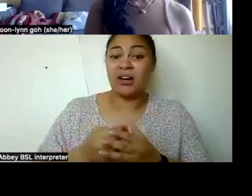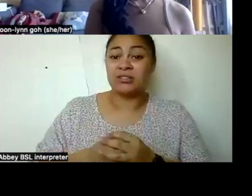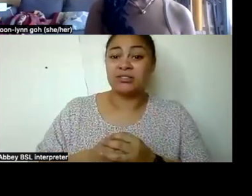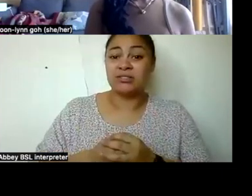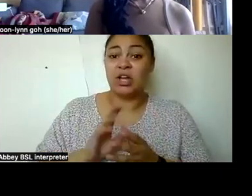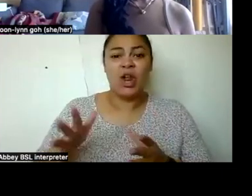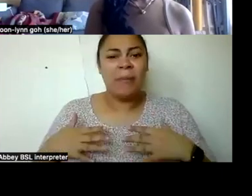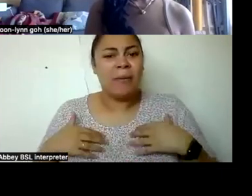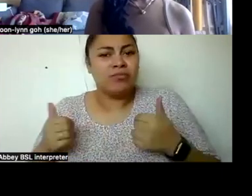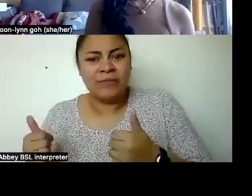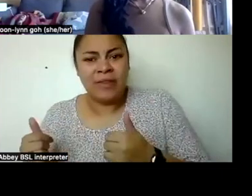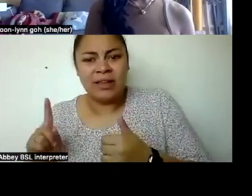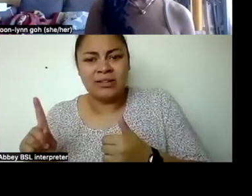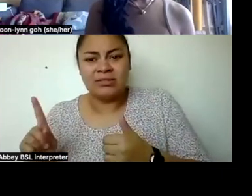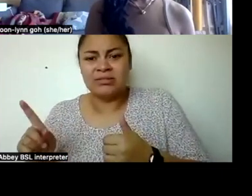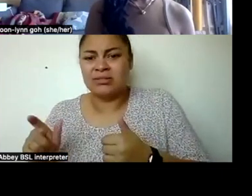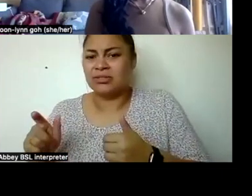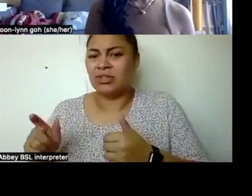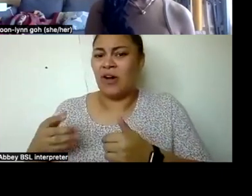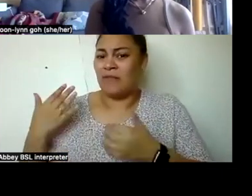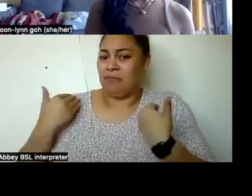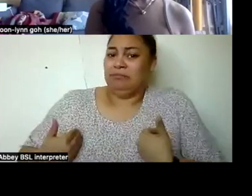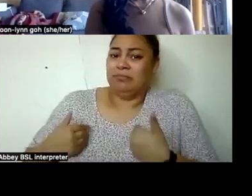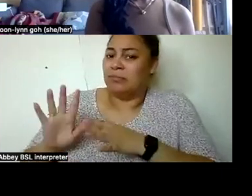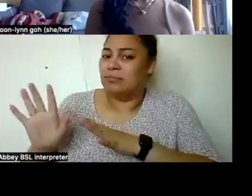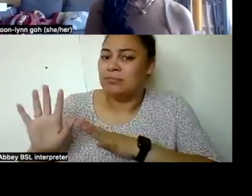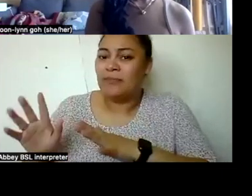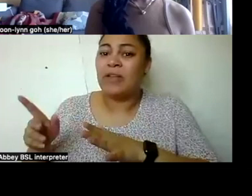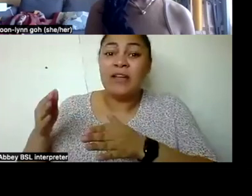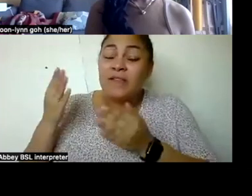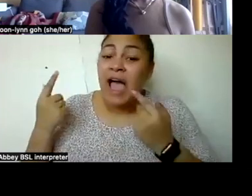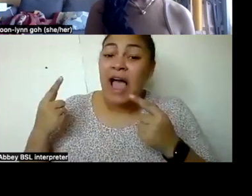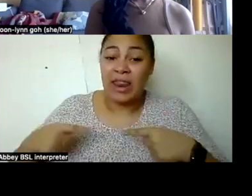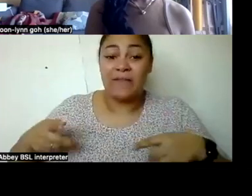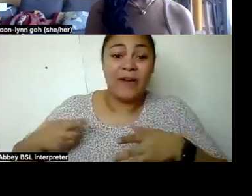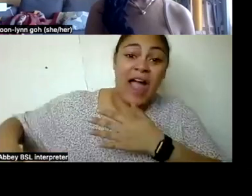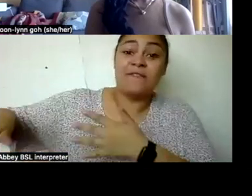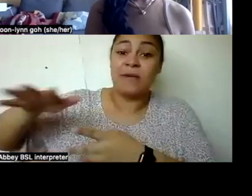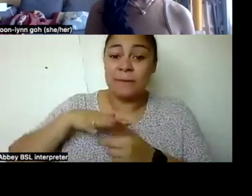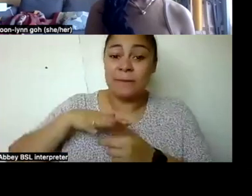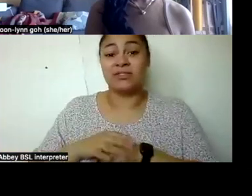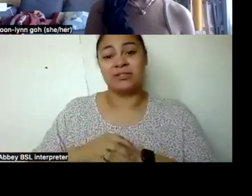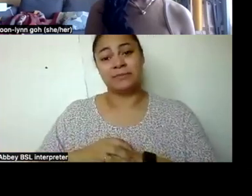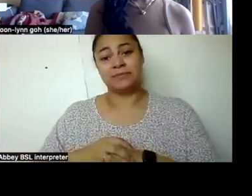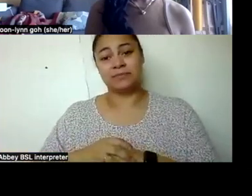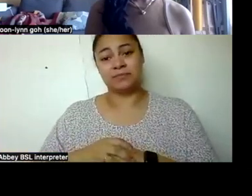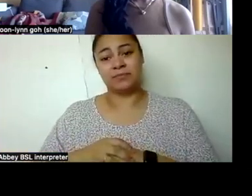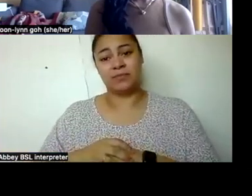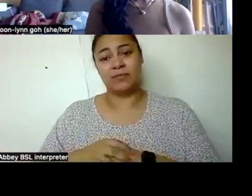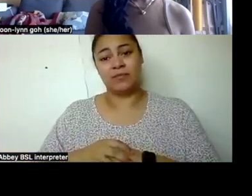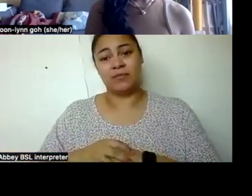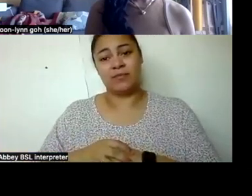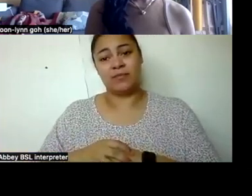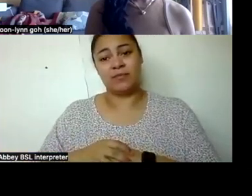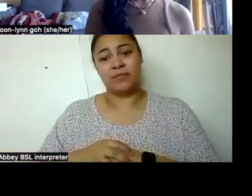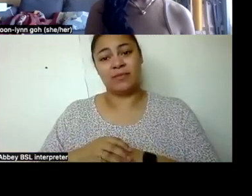about privilege and allowing access for everyone and trying to make that equitable pipeline for people. And